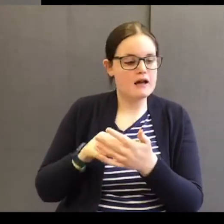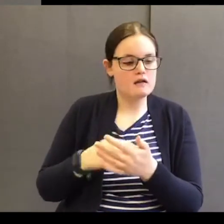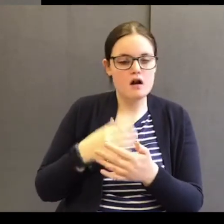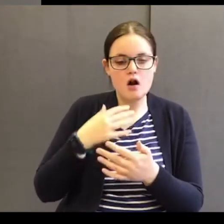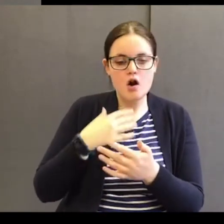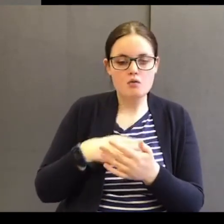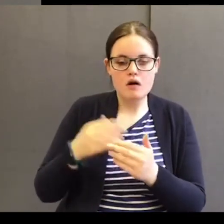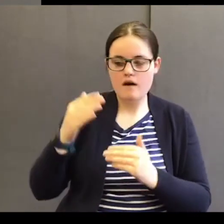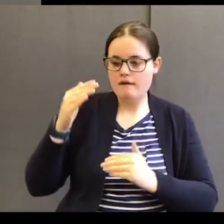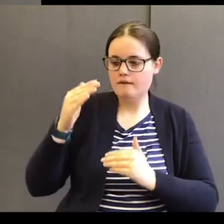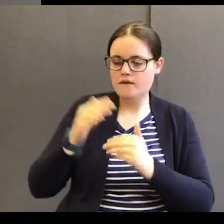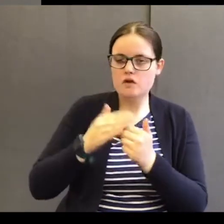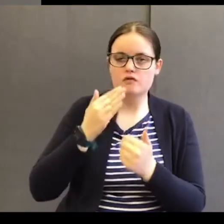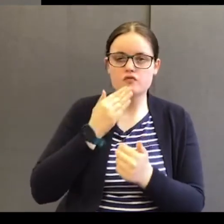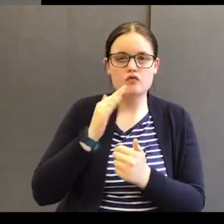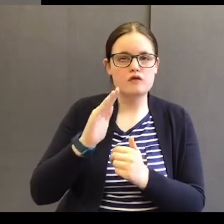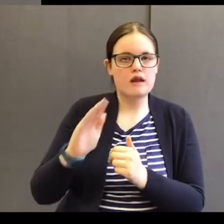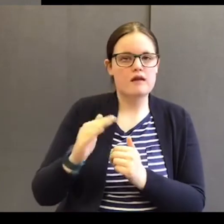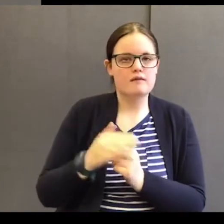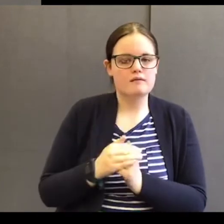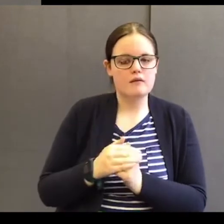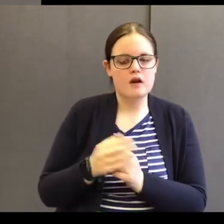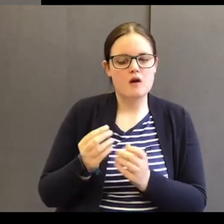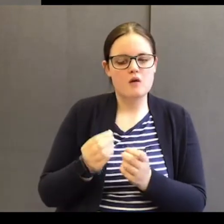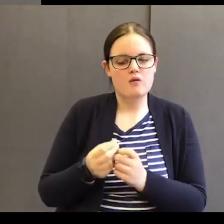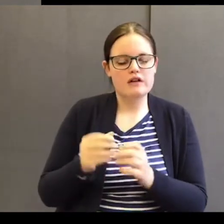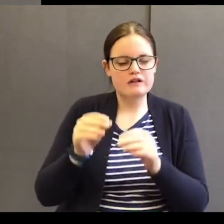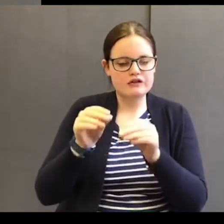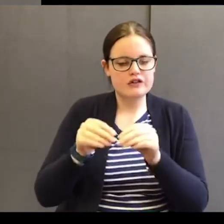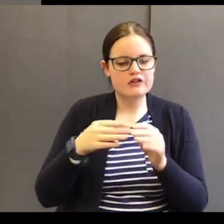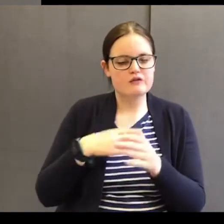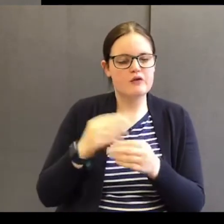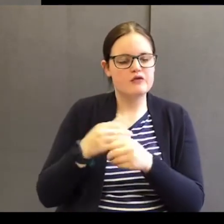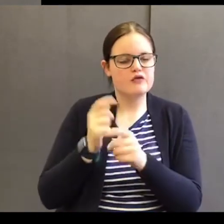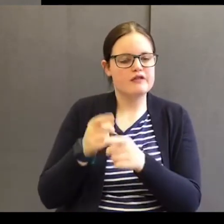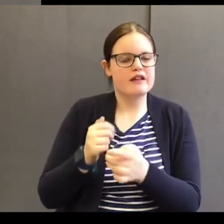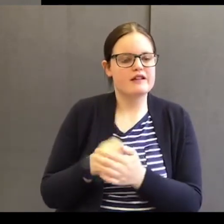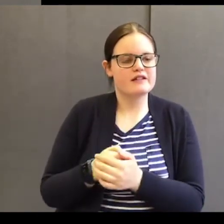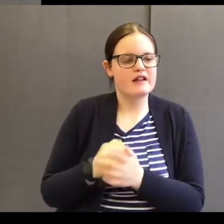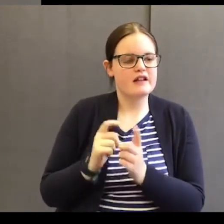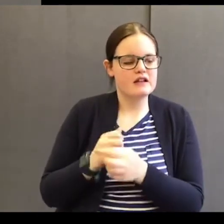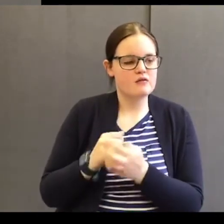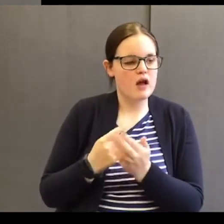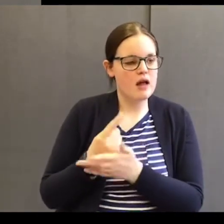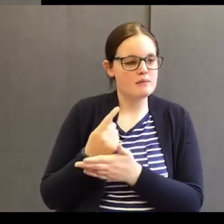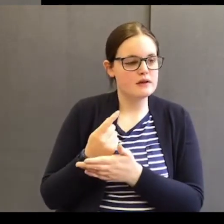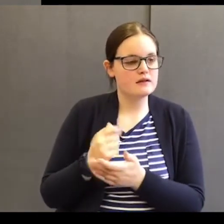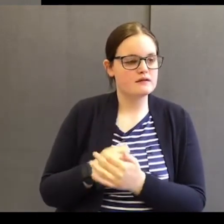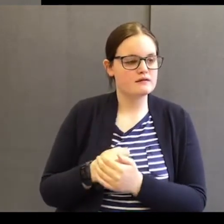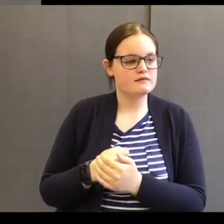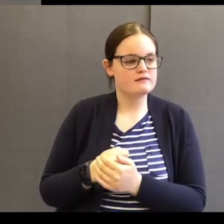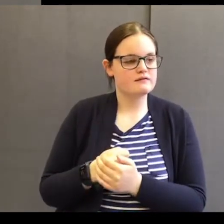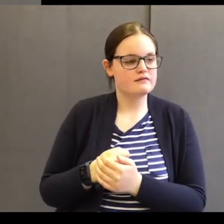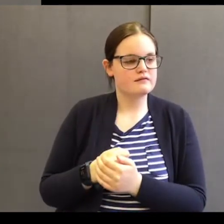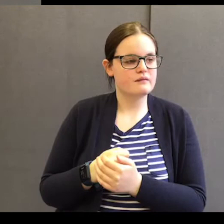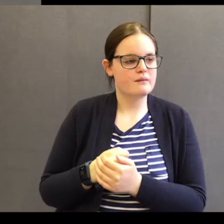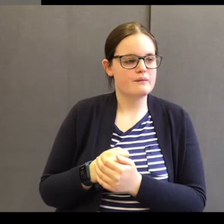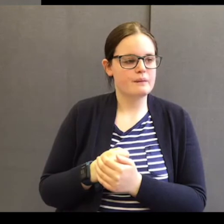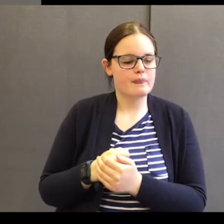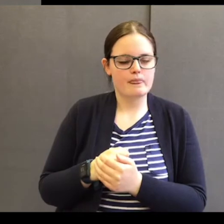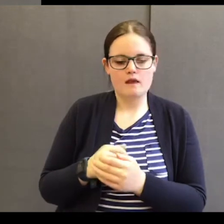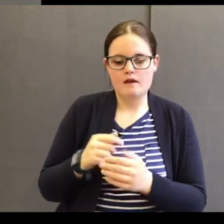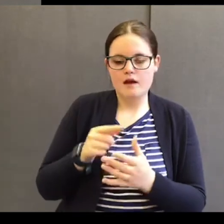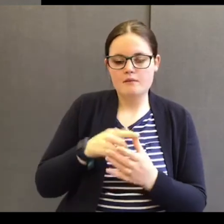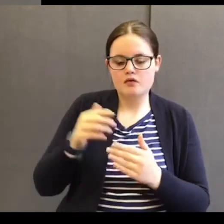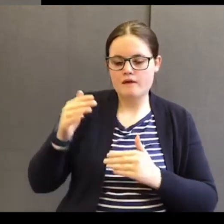to do. They wanted to fill Jerusalem with their teaching. And that's exactly what they